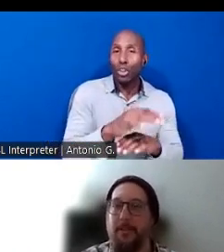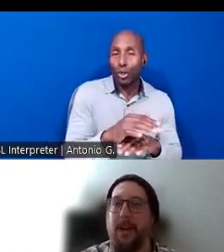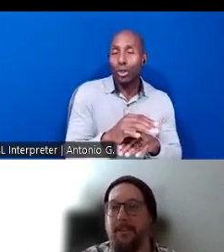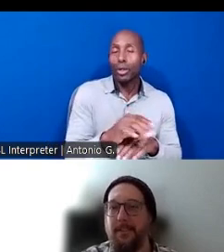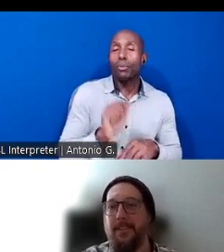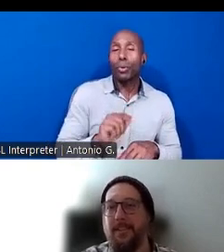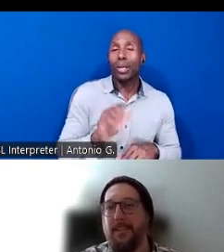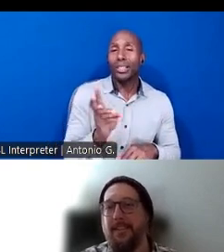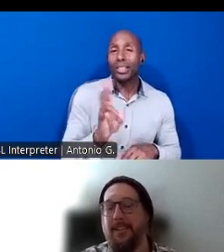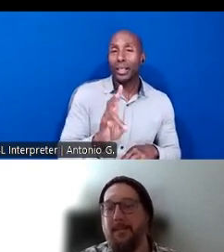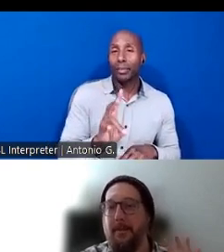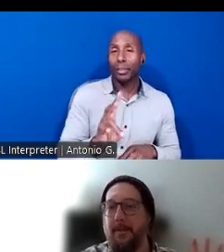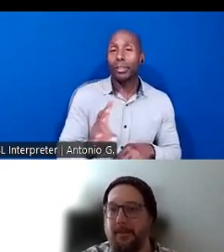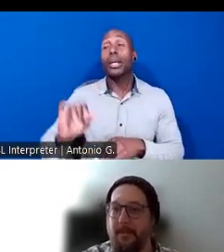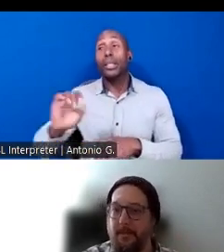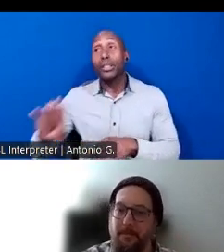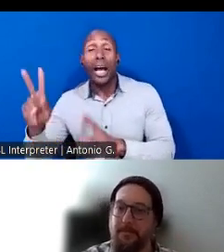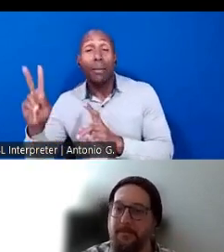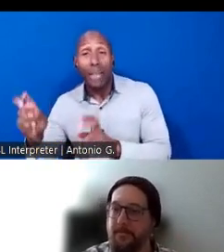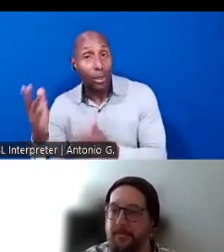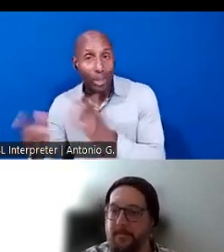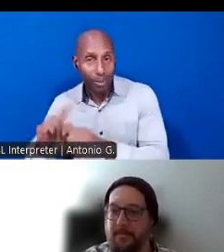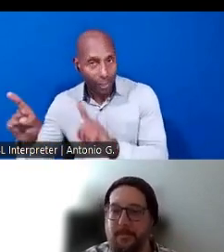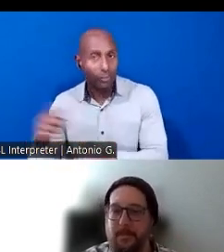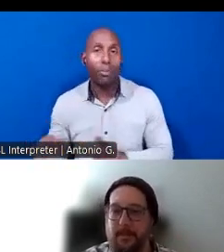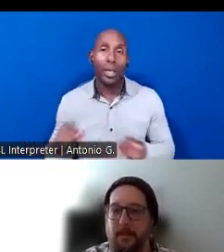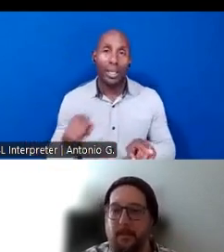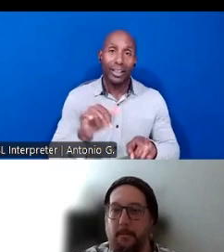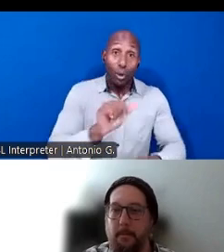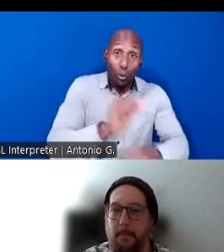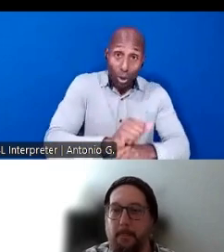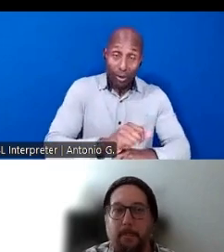job title might be something different.